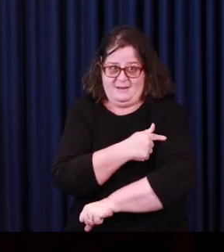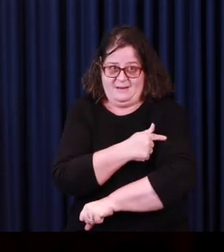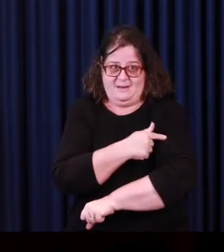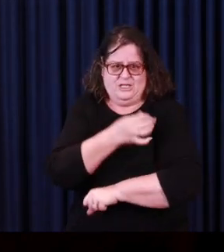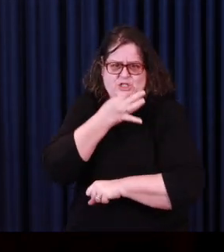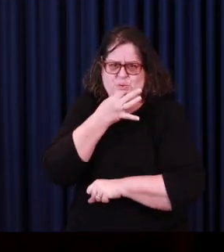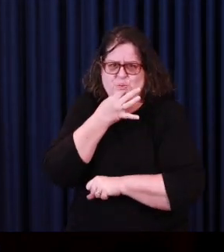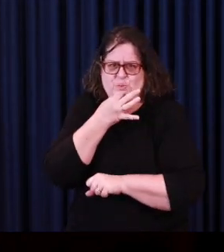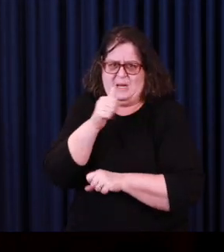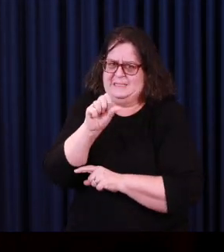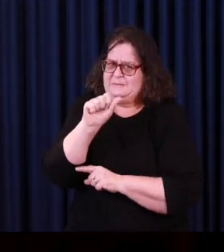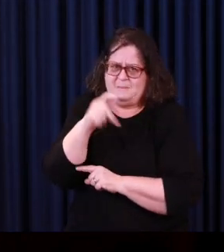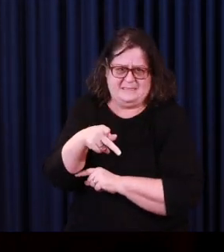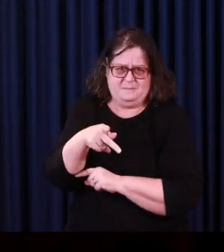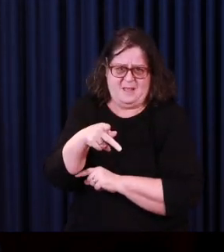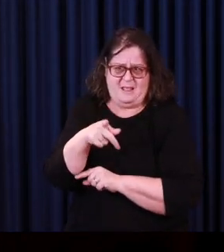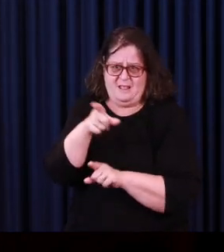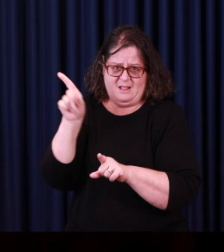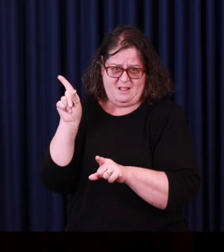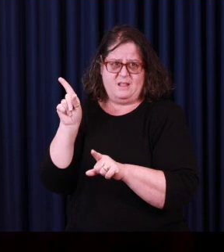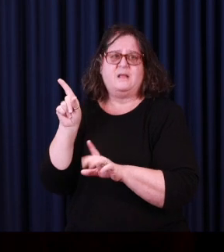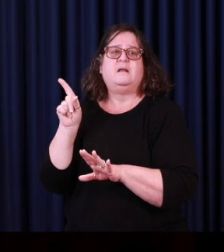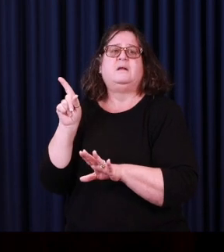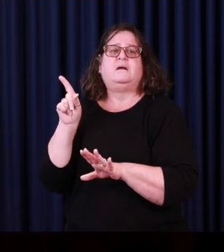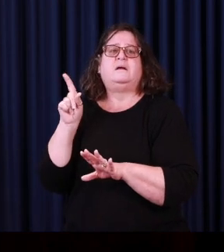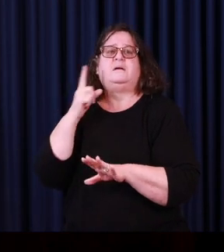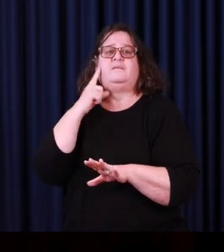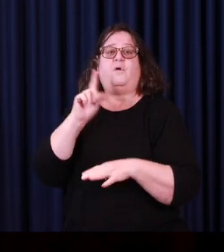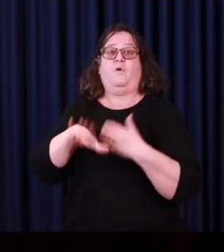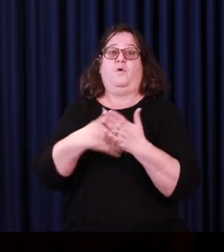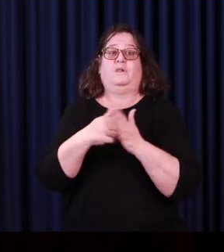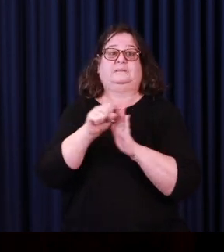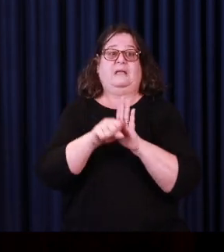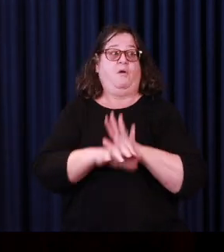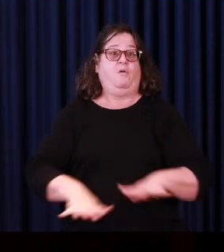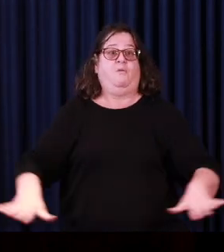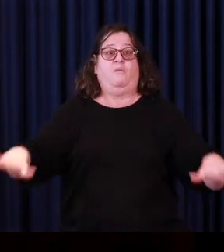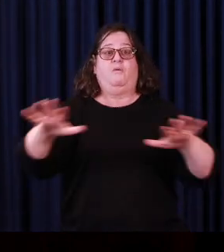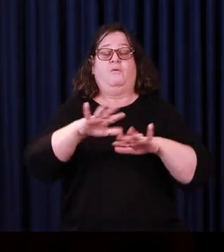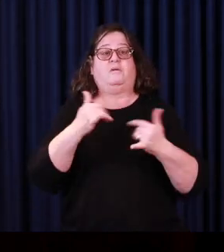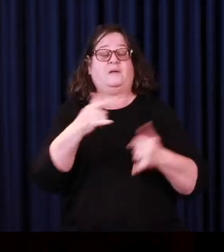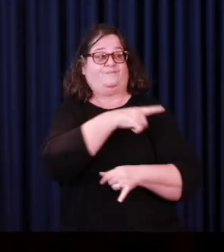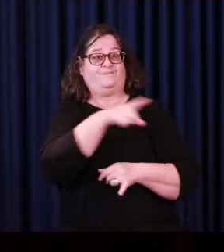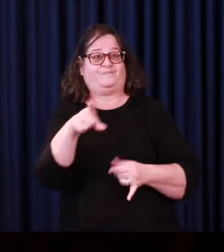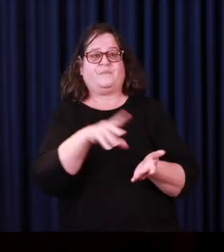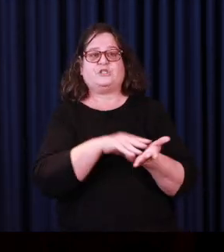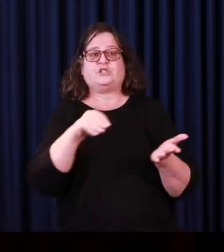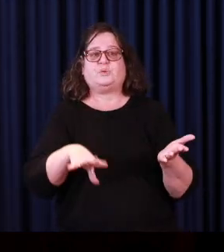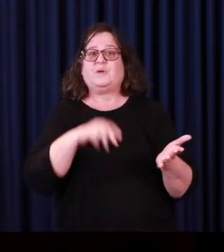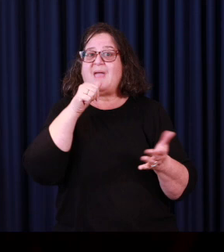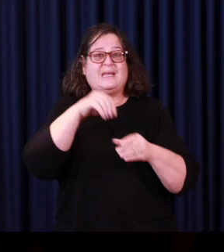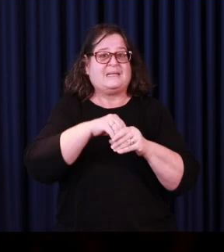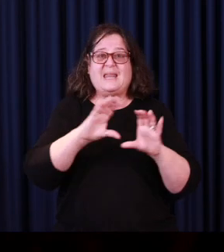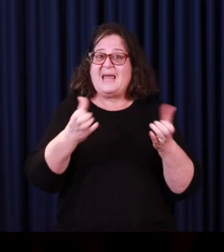possible. Across our state, students have been kept out of their classrooms for long